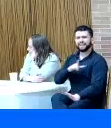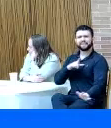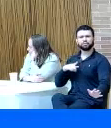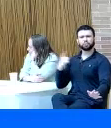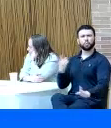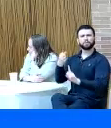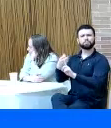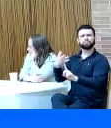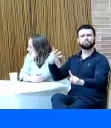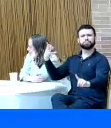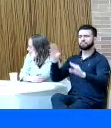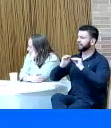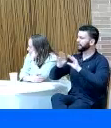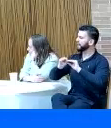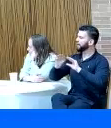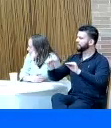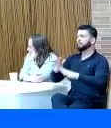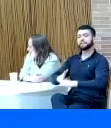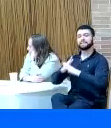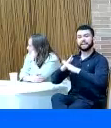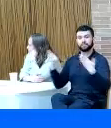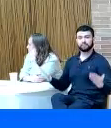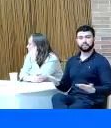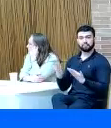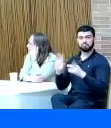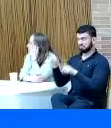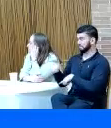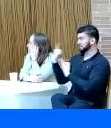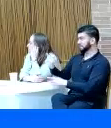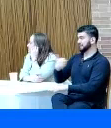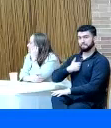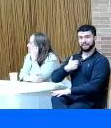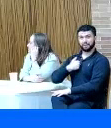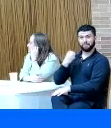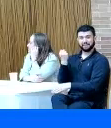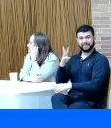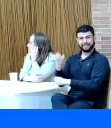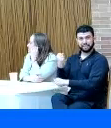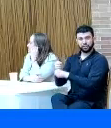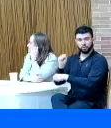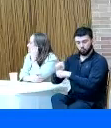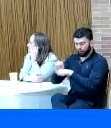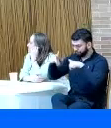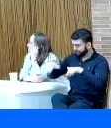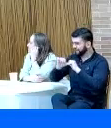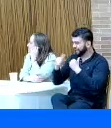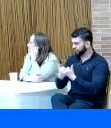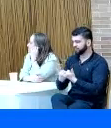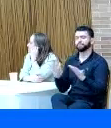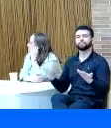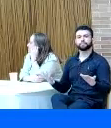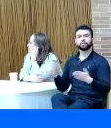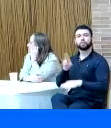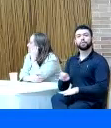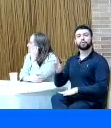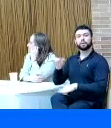clarified protection civil rights protections here since I've been with the agency for 16 years and while some states here in the country are in the business